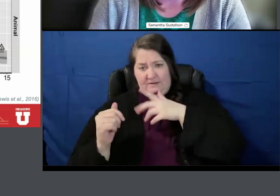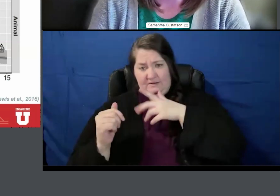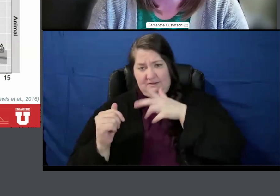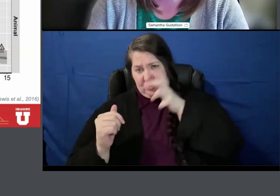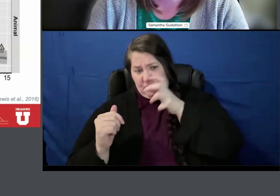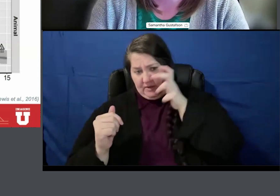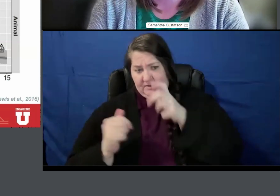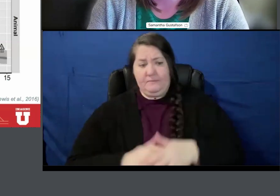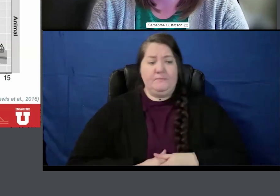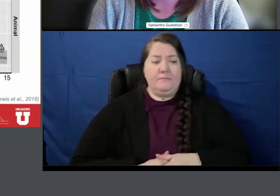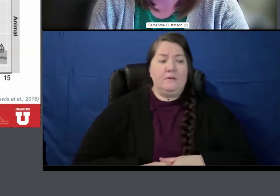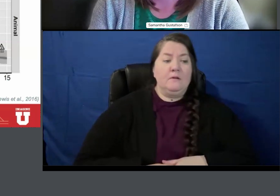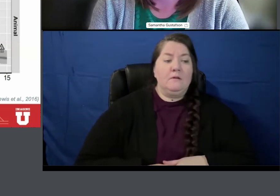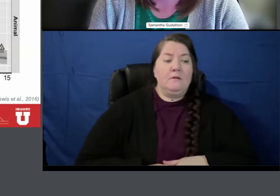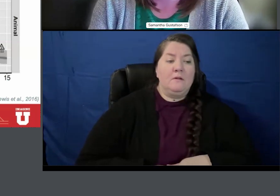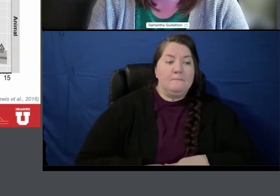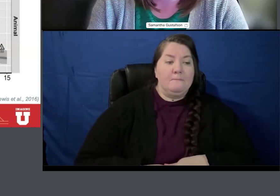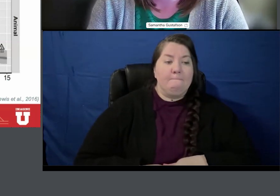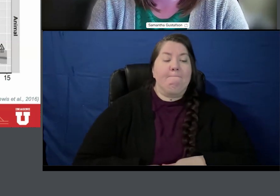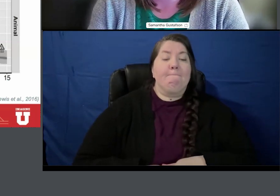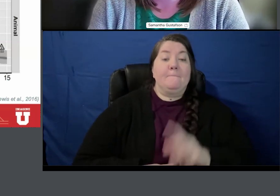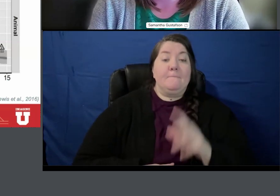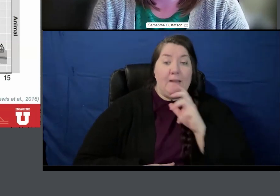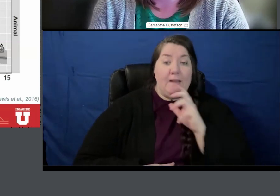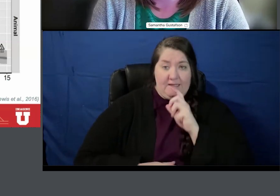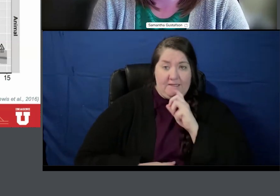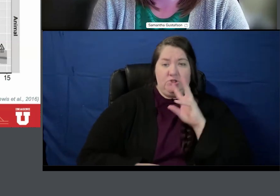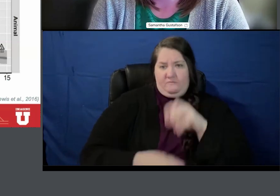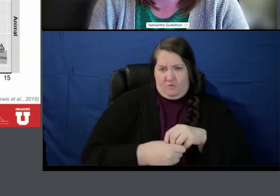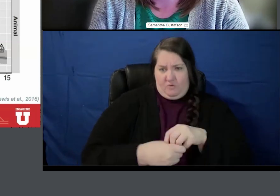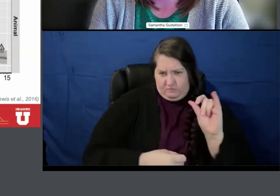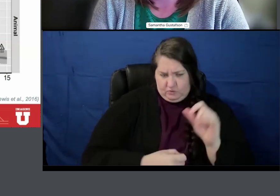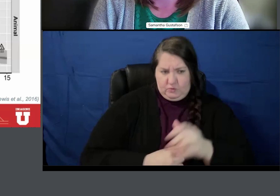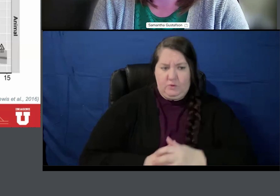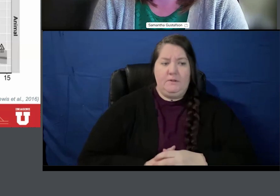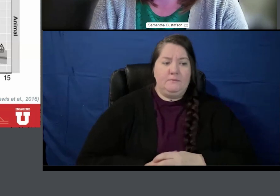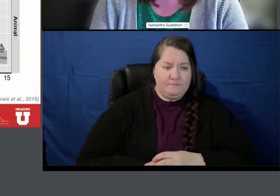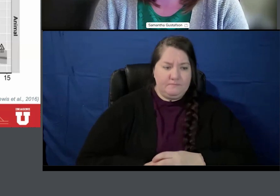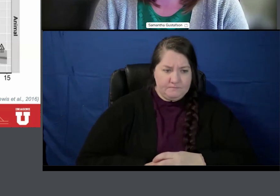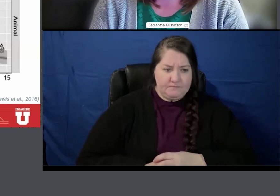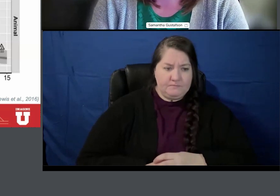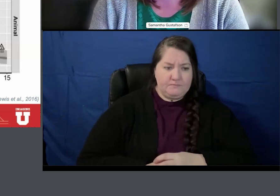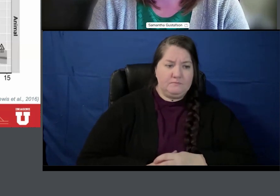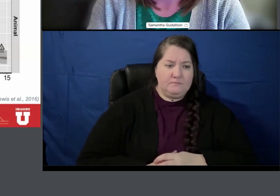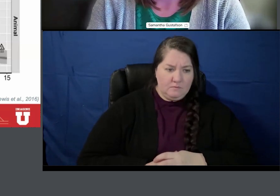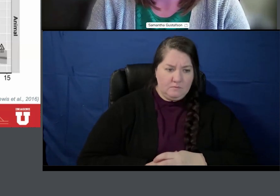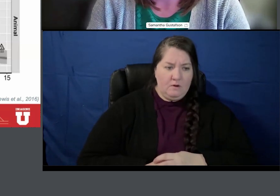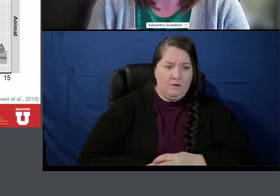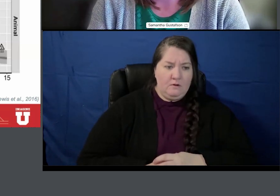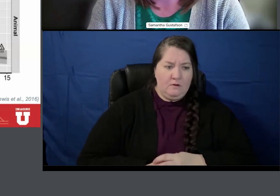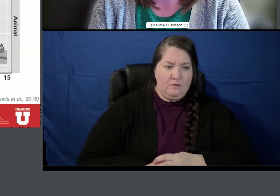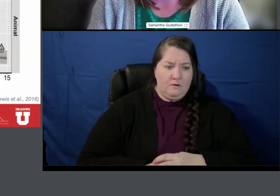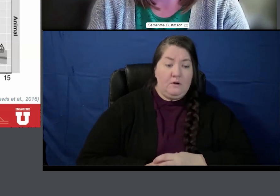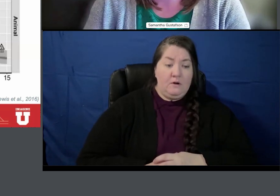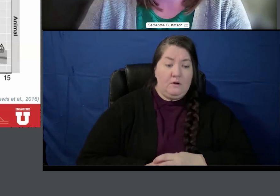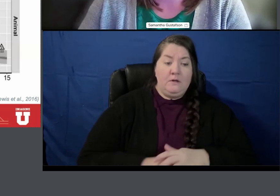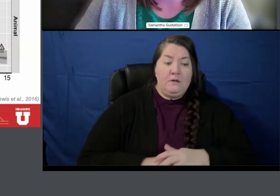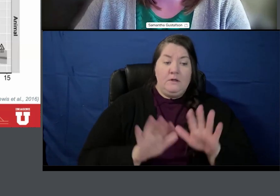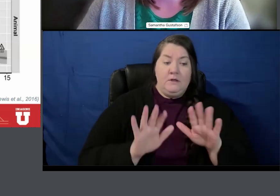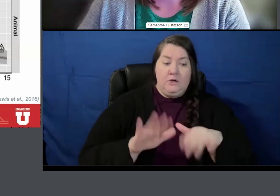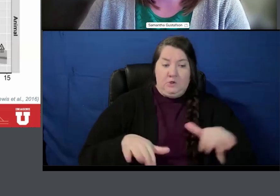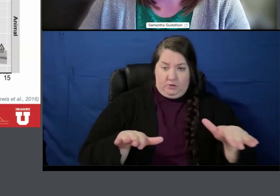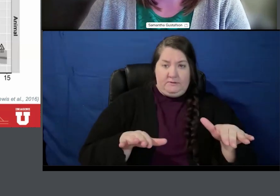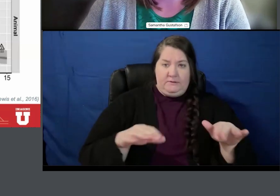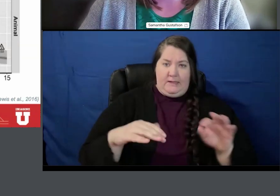We also know that age plays a role in listening effort experiences. So, as children go through